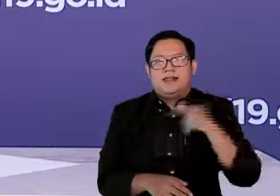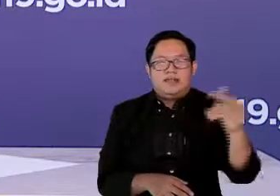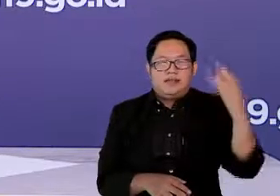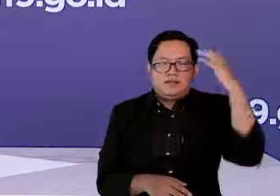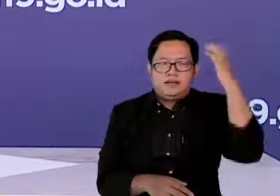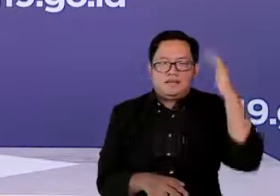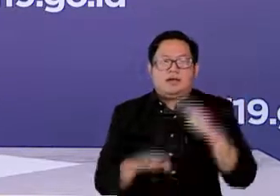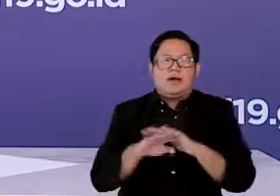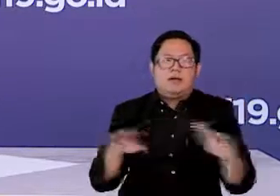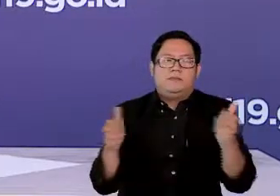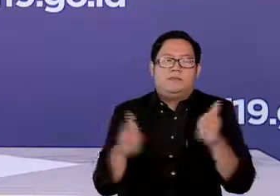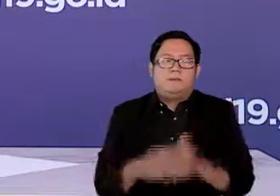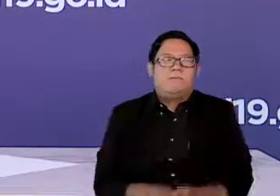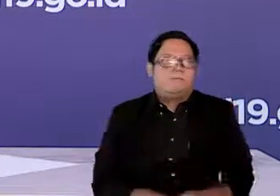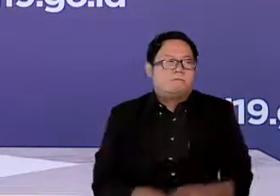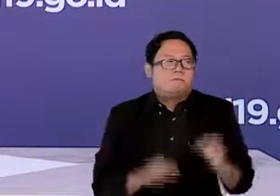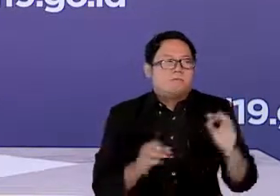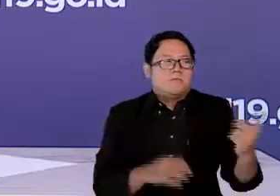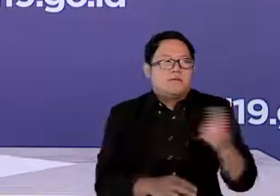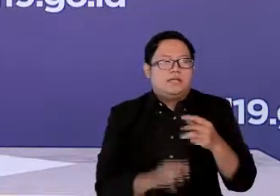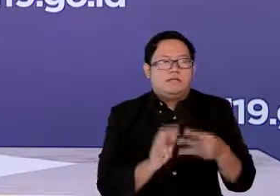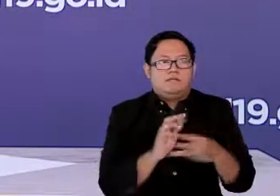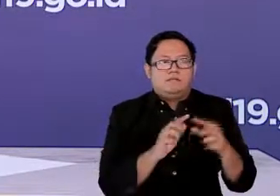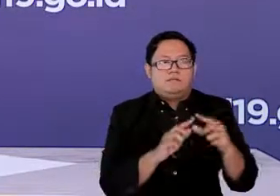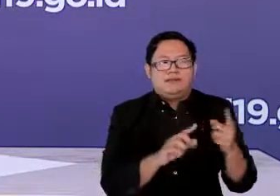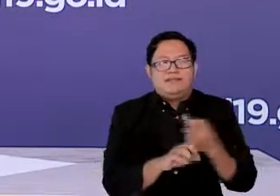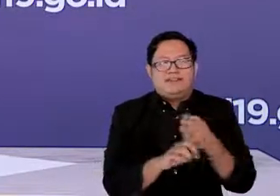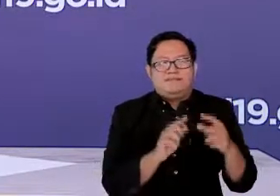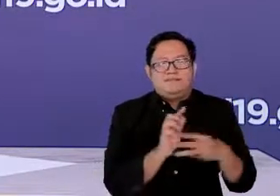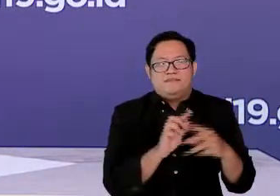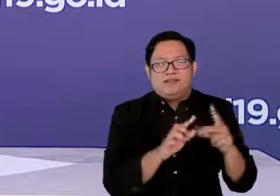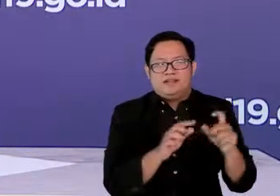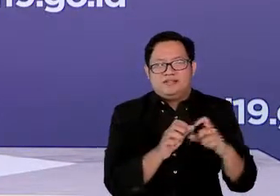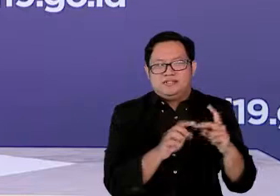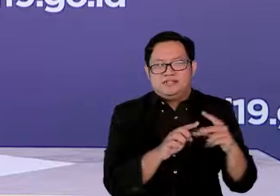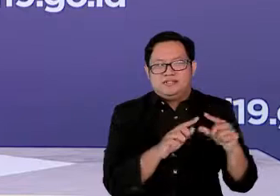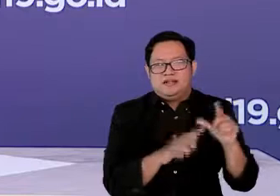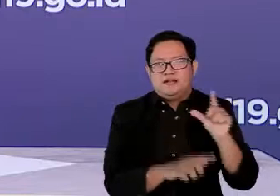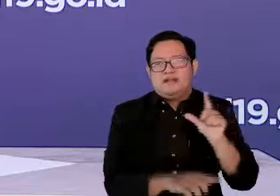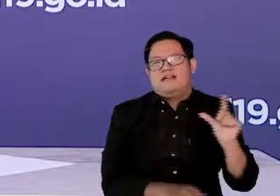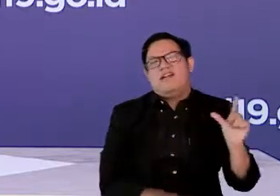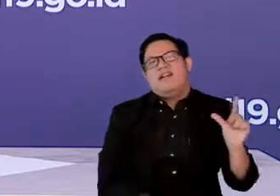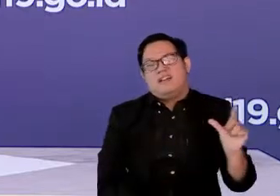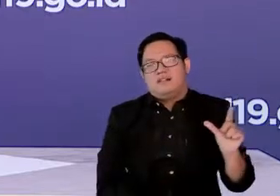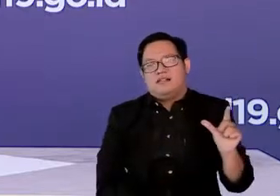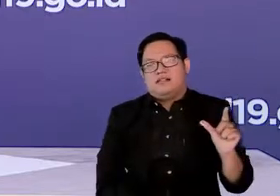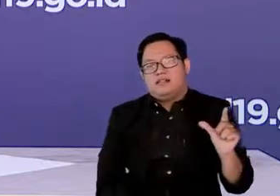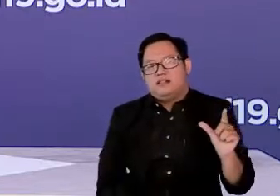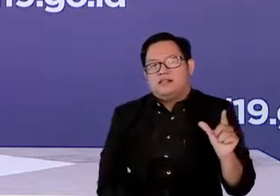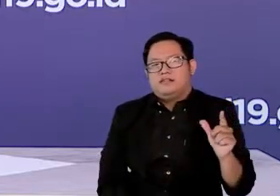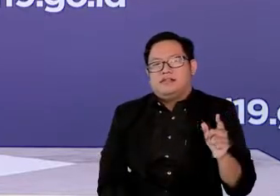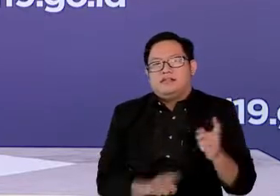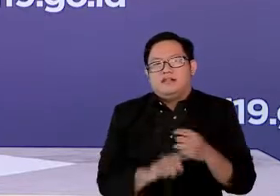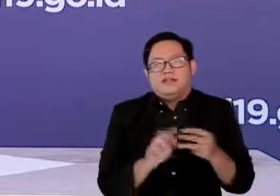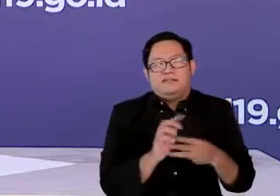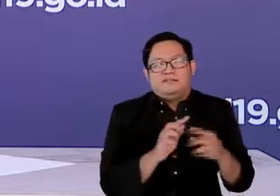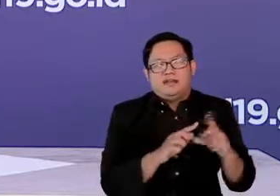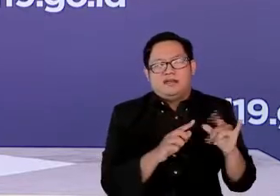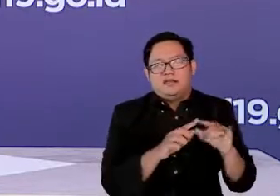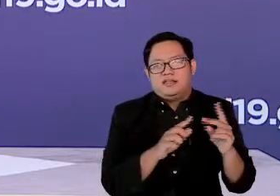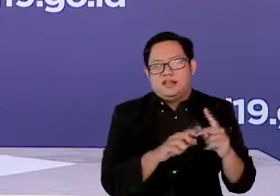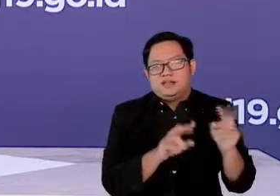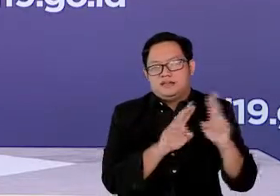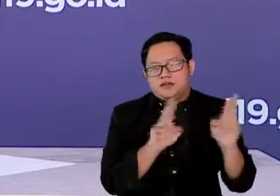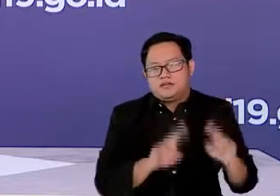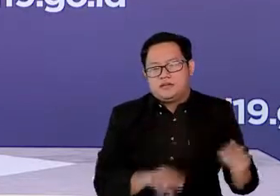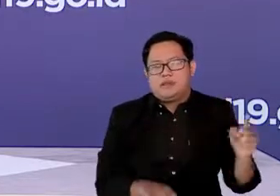question is from Marshall Rumlaklak. Sorry for the possible mispronunciation. From Marriott International. What